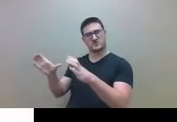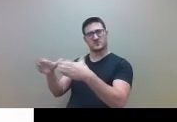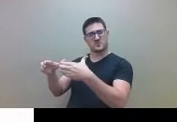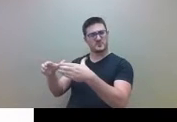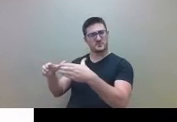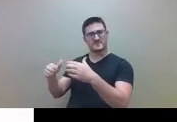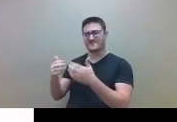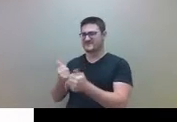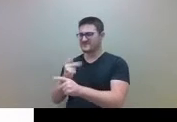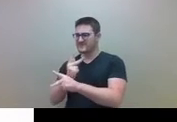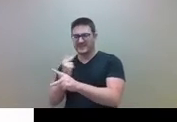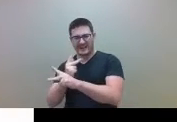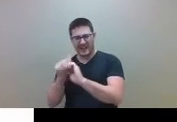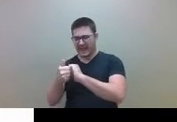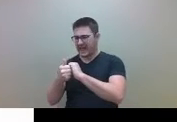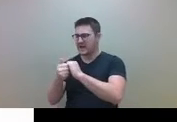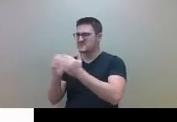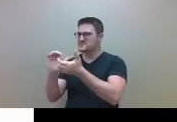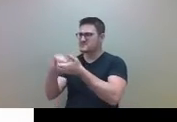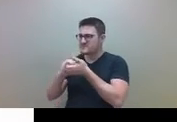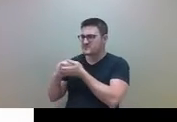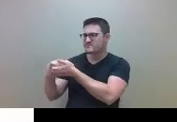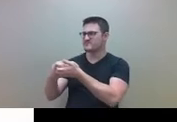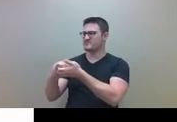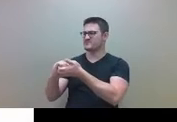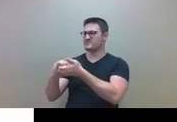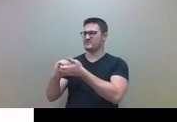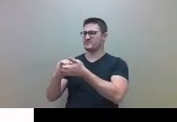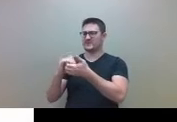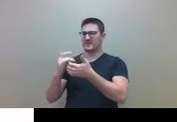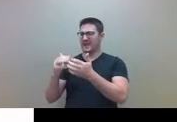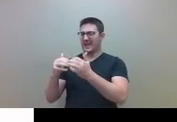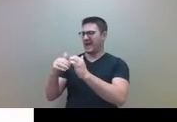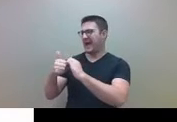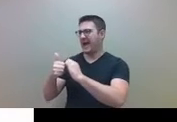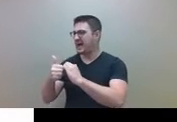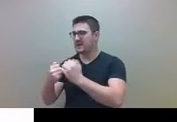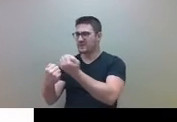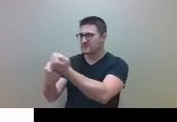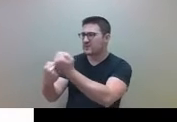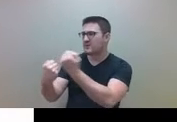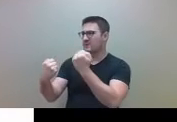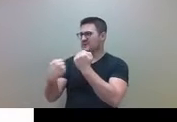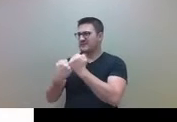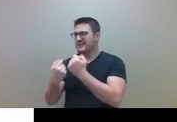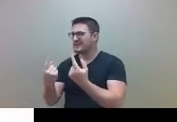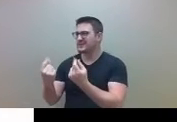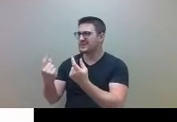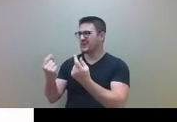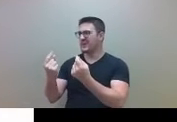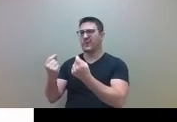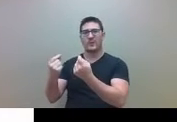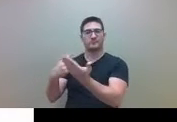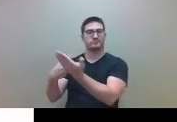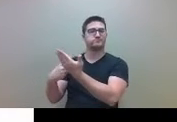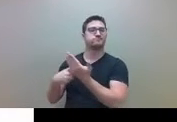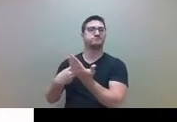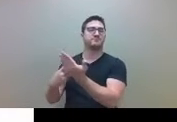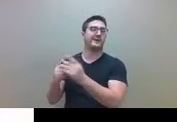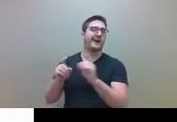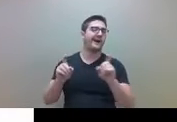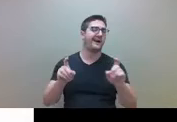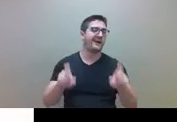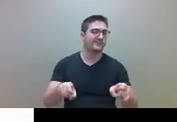a group really identify what we could do to support each other and to manage the effects